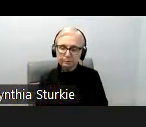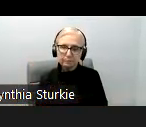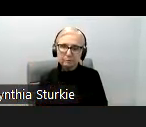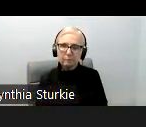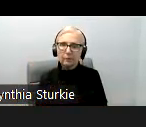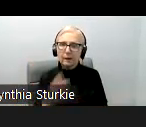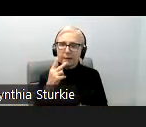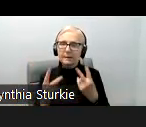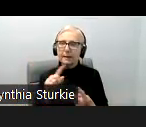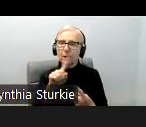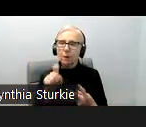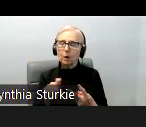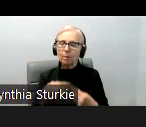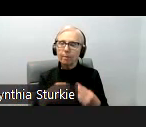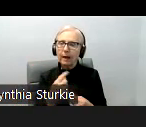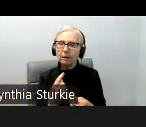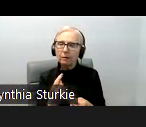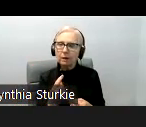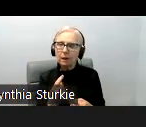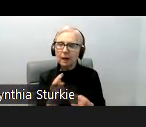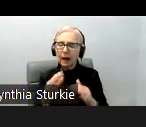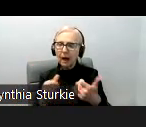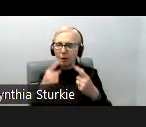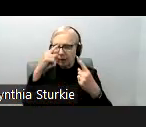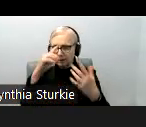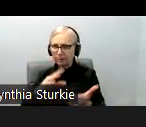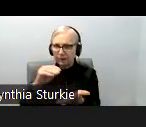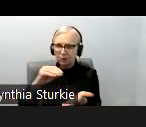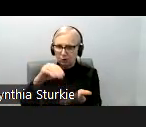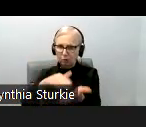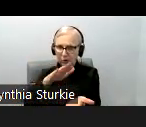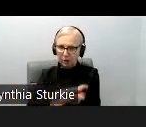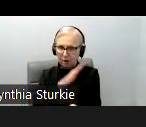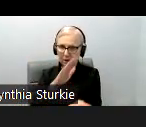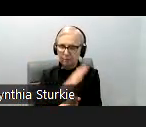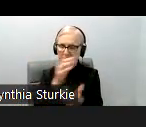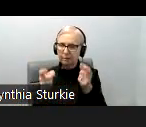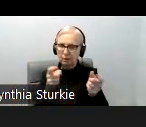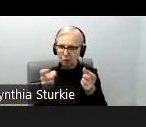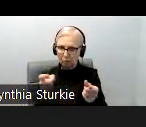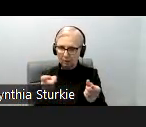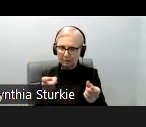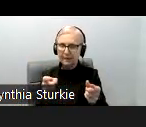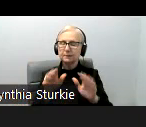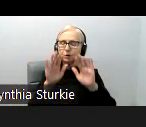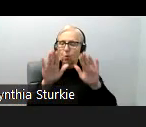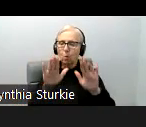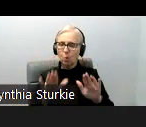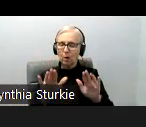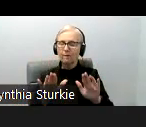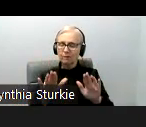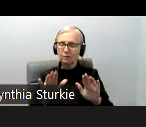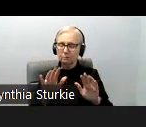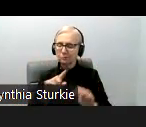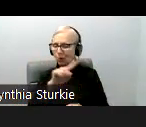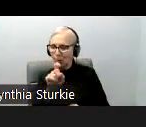I see a question about how are we expected to document the supervision requirements? That's an excellent question, Jessica.